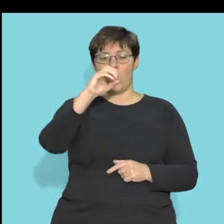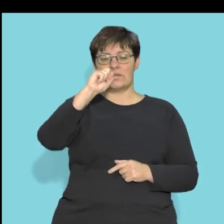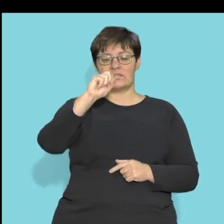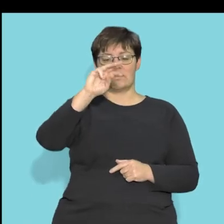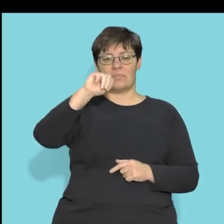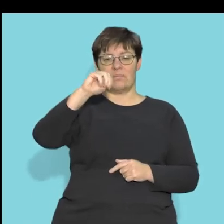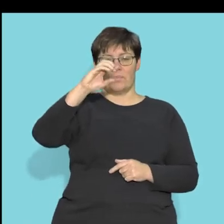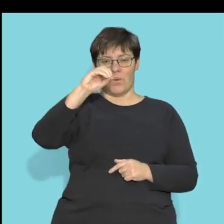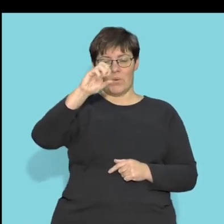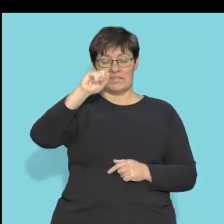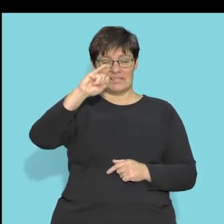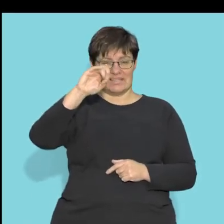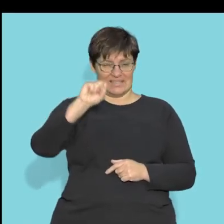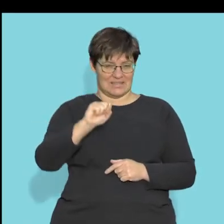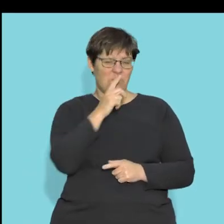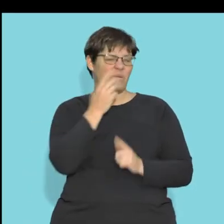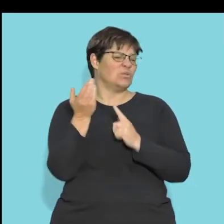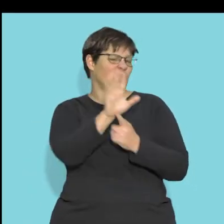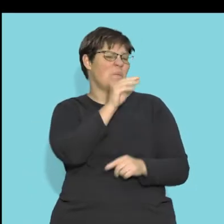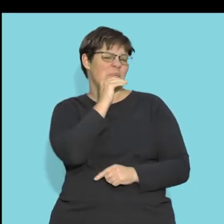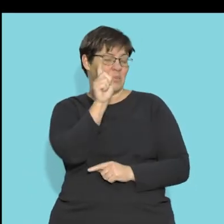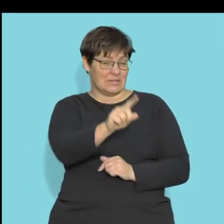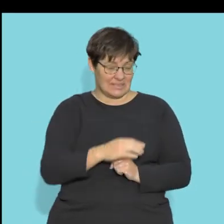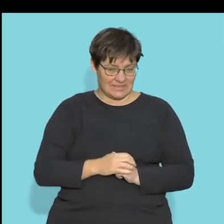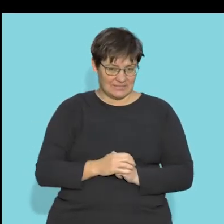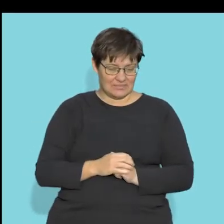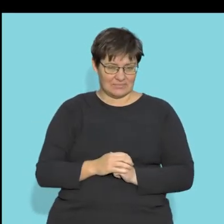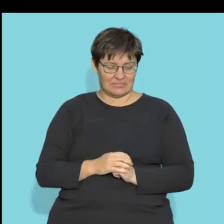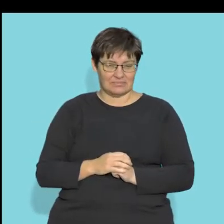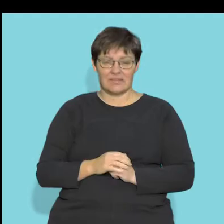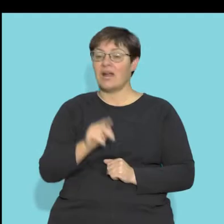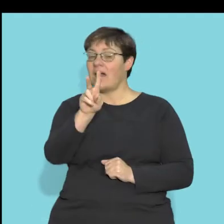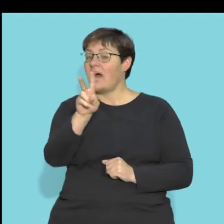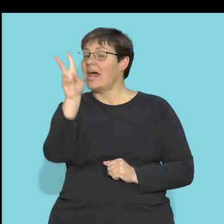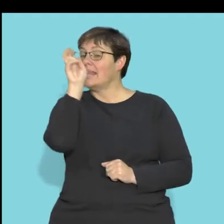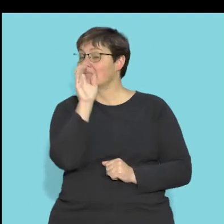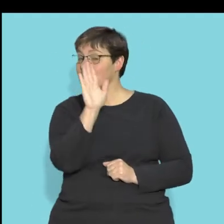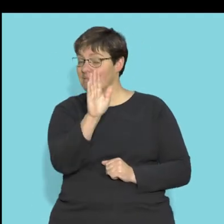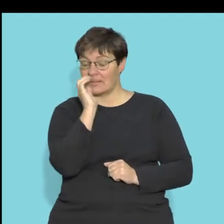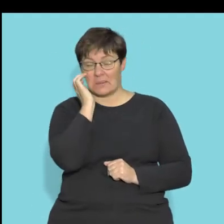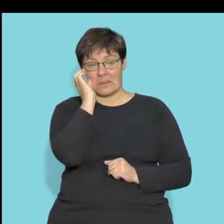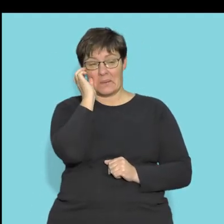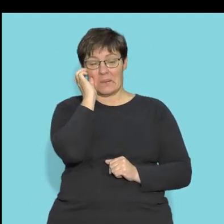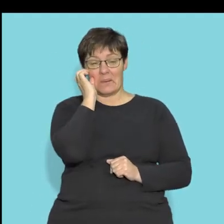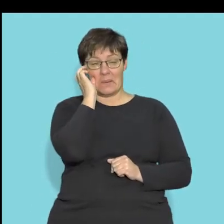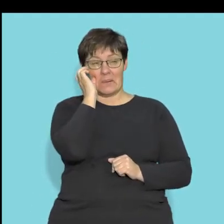called osmosis. And I'm going to show you what it means just now. But basically, guys, I want you to